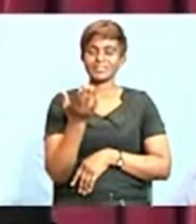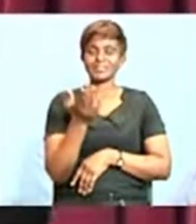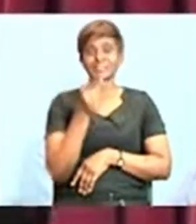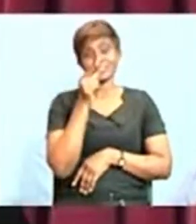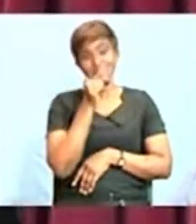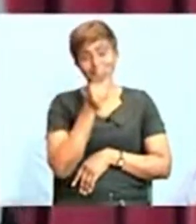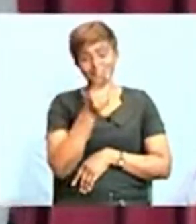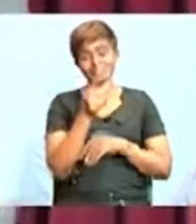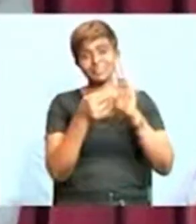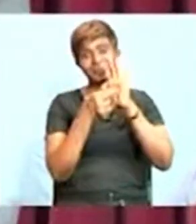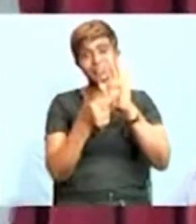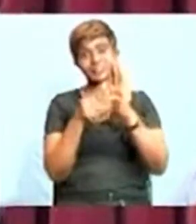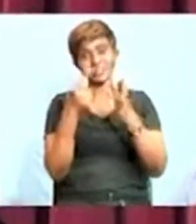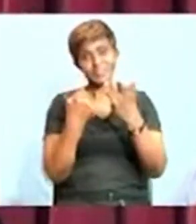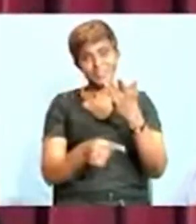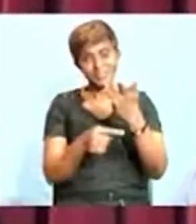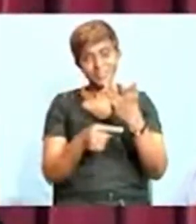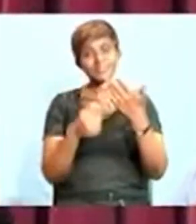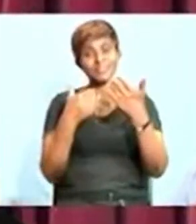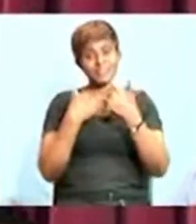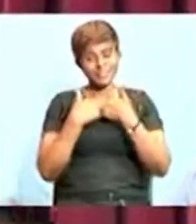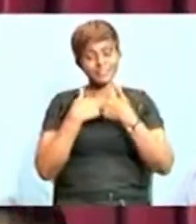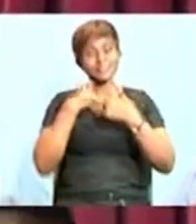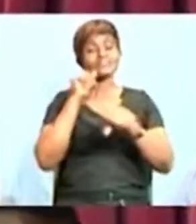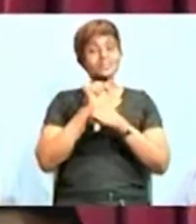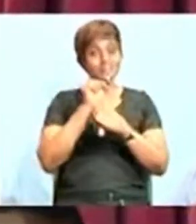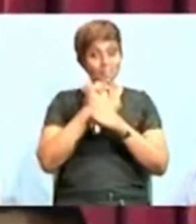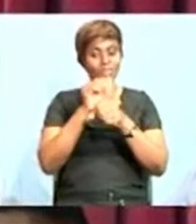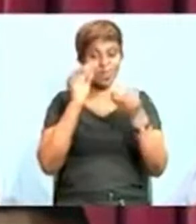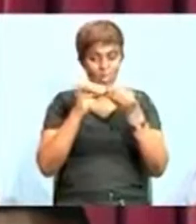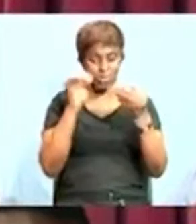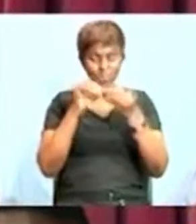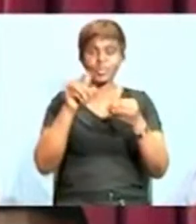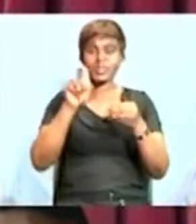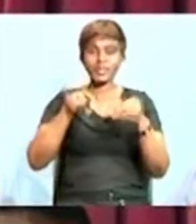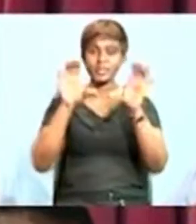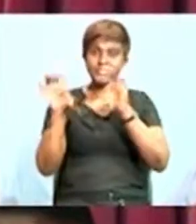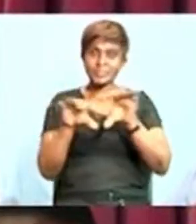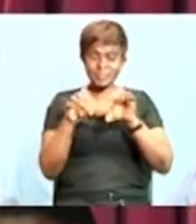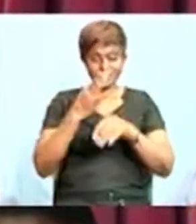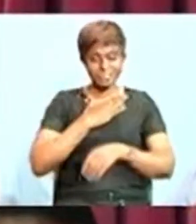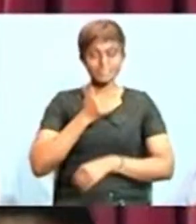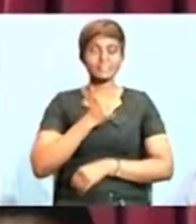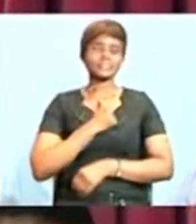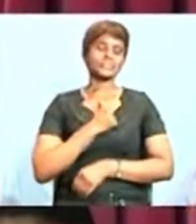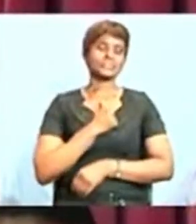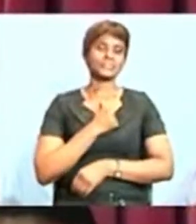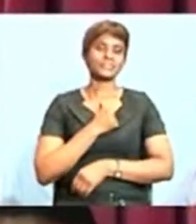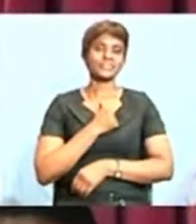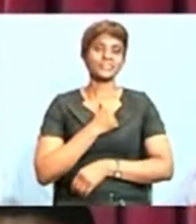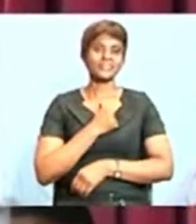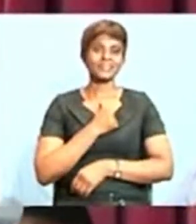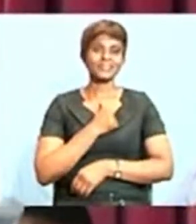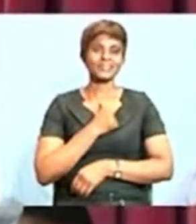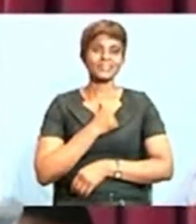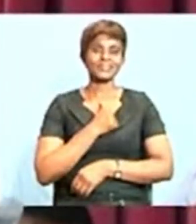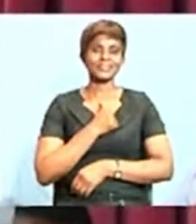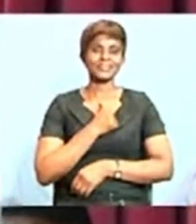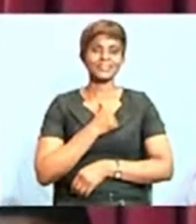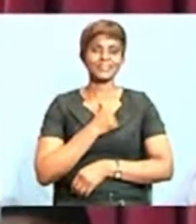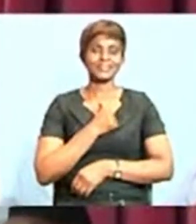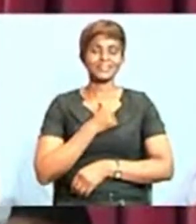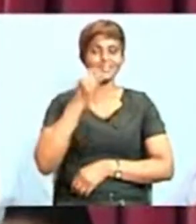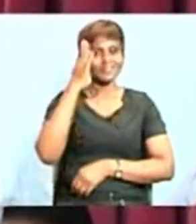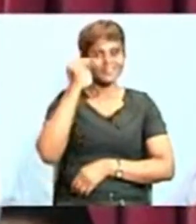is an indication that there's work to be done on my part, um,